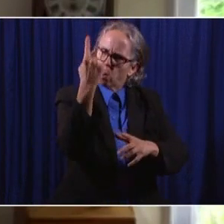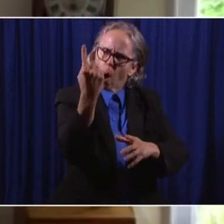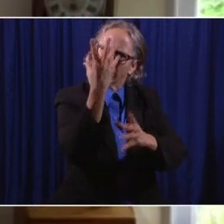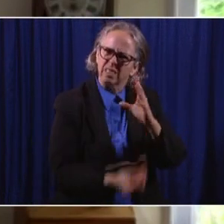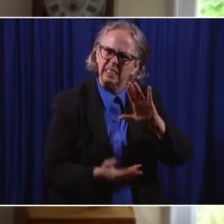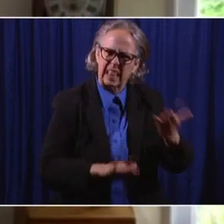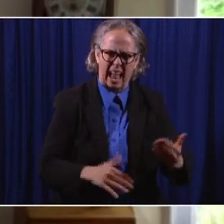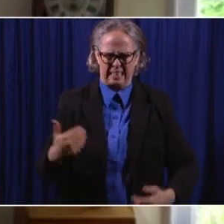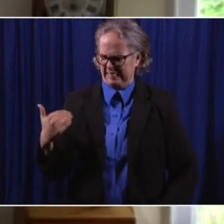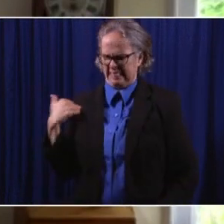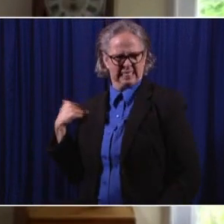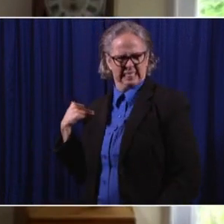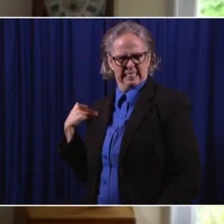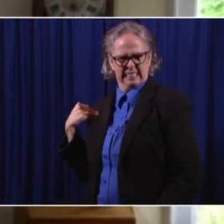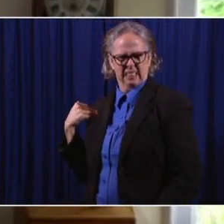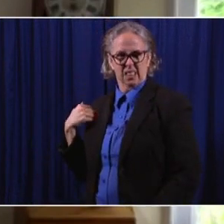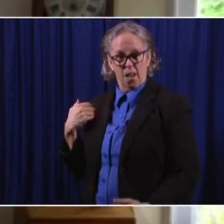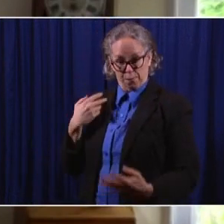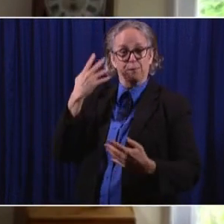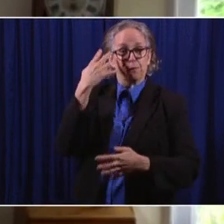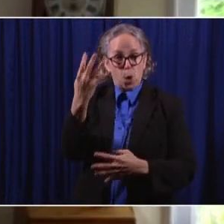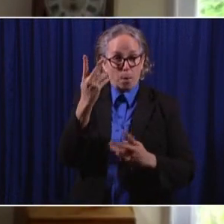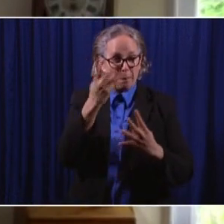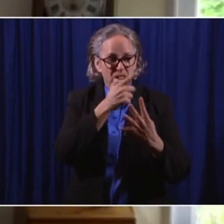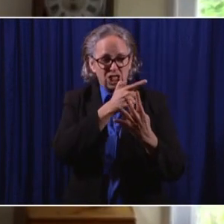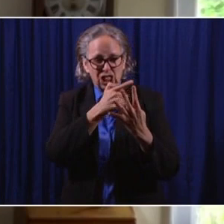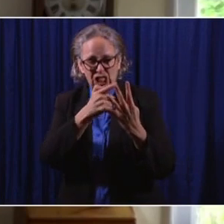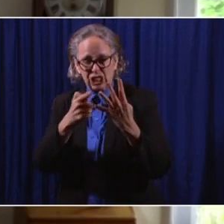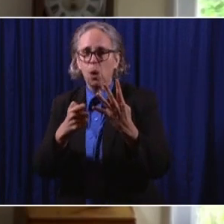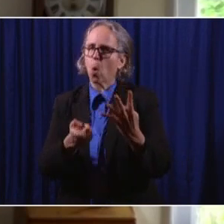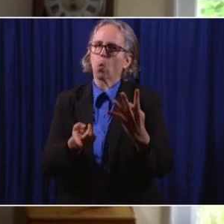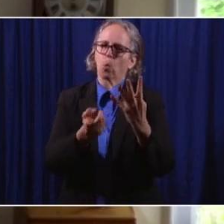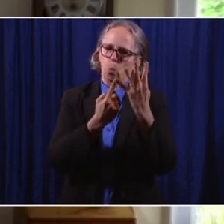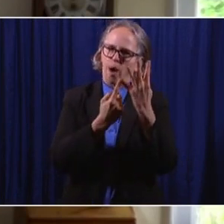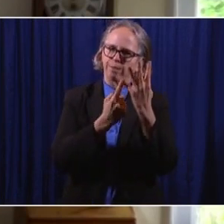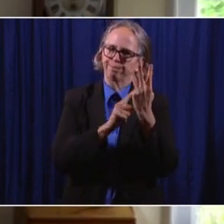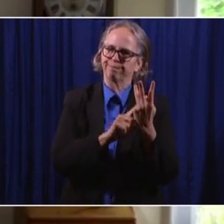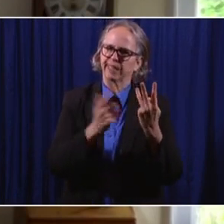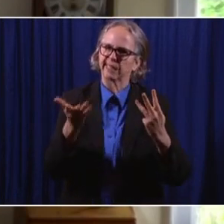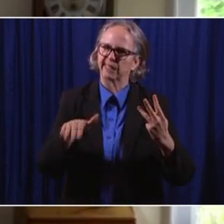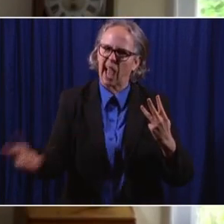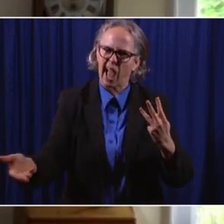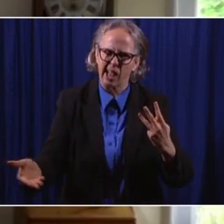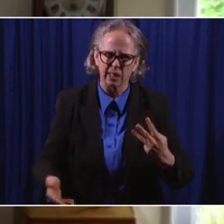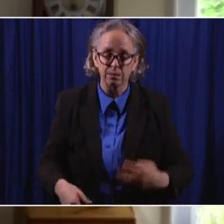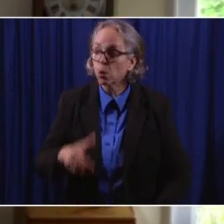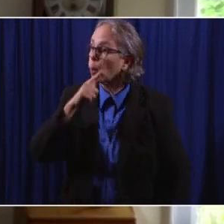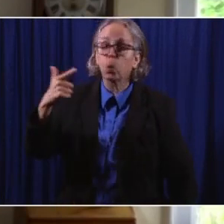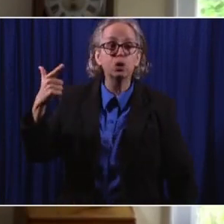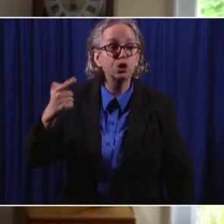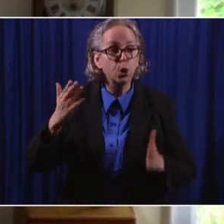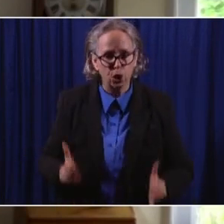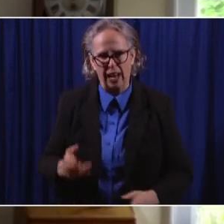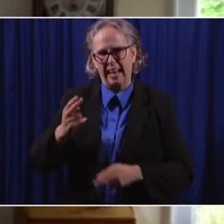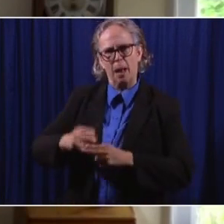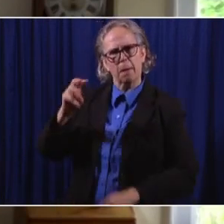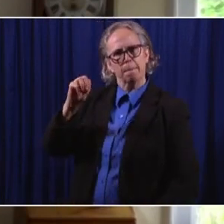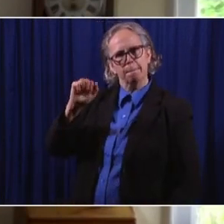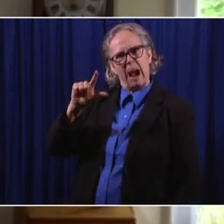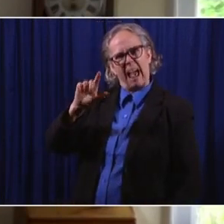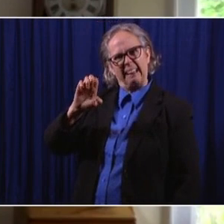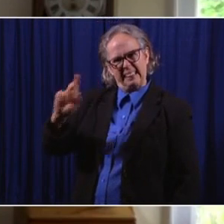dead. Sandusky police identified the man, Malik Aaron, as the suspected gunman. According to